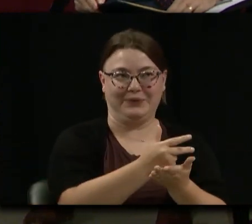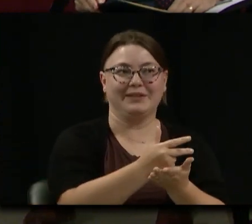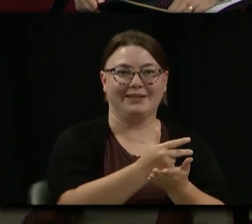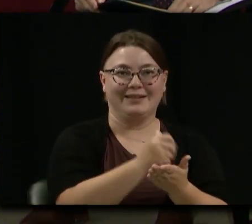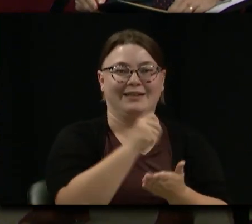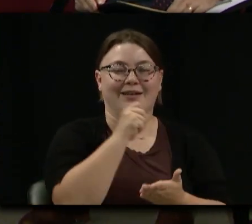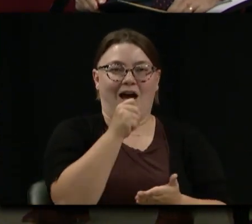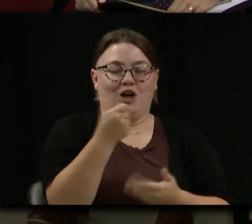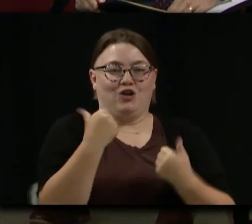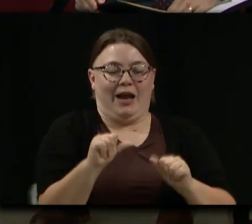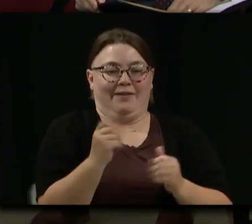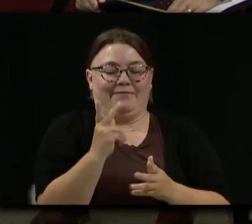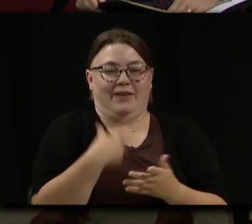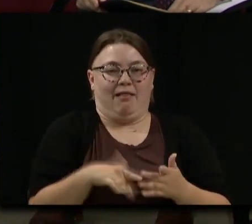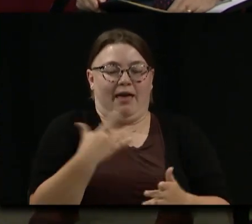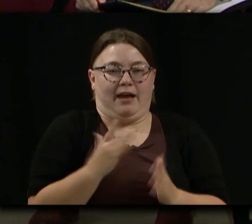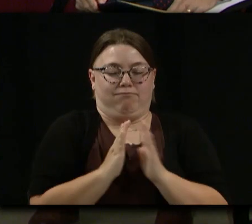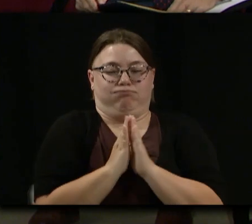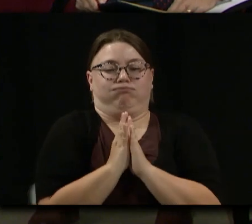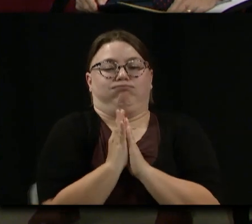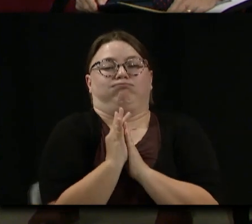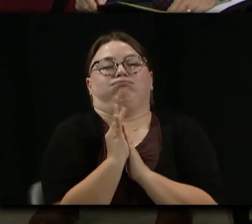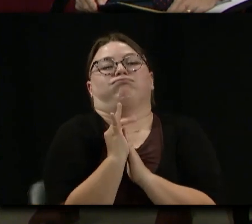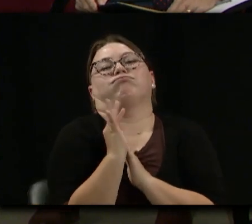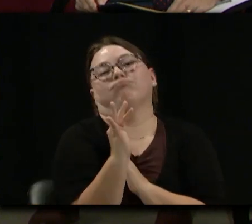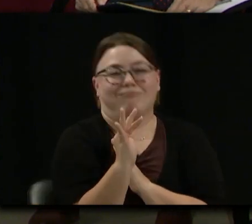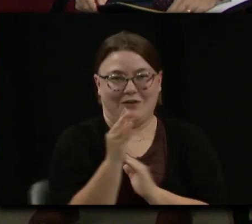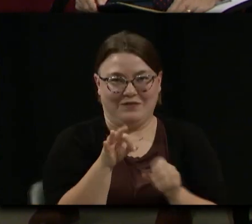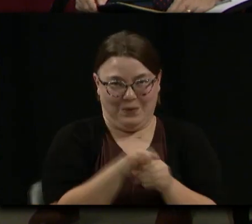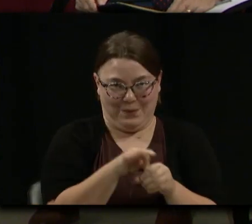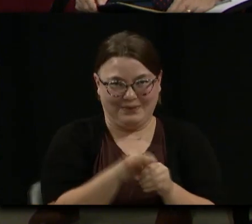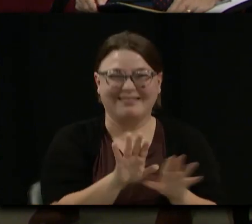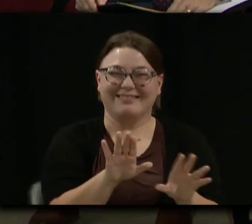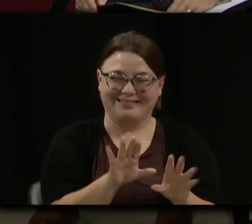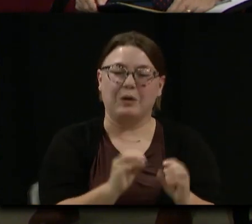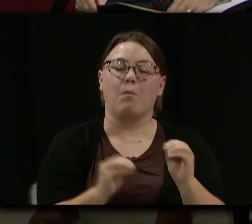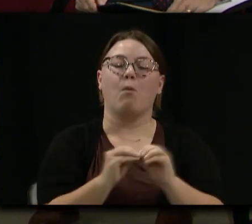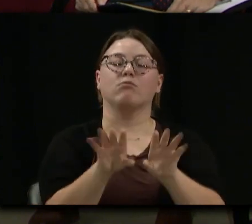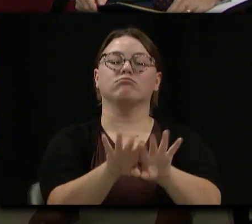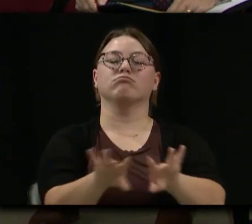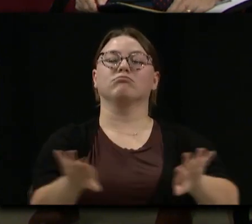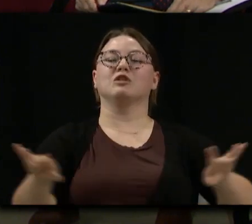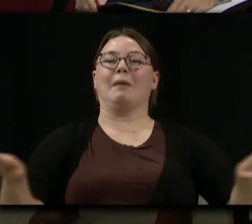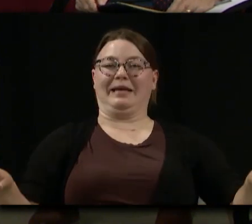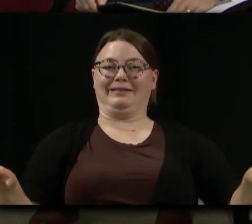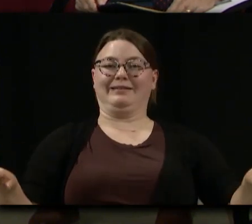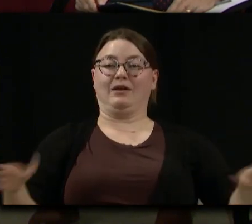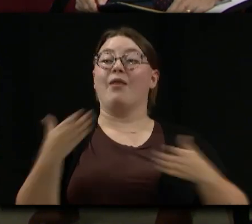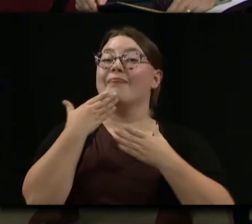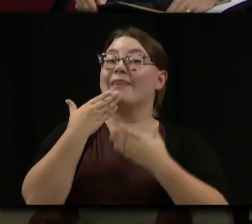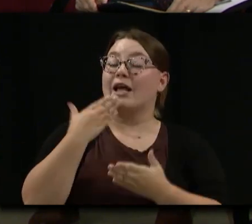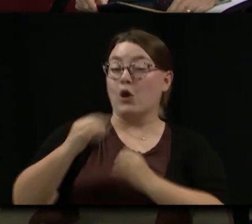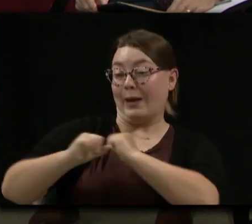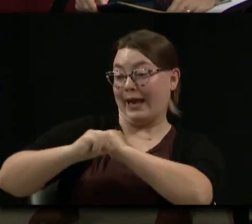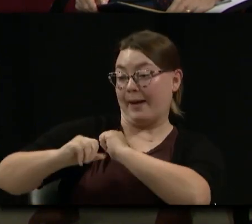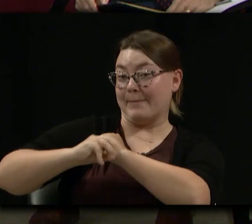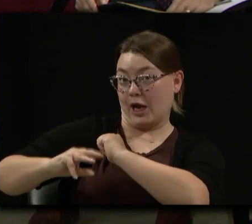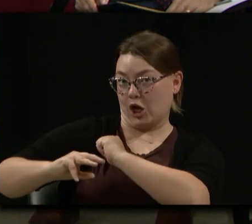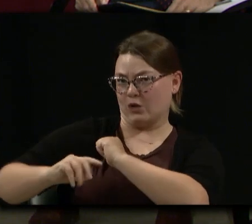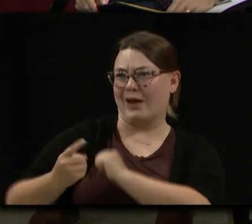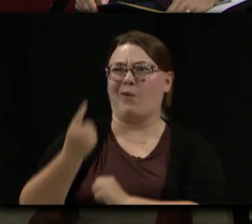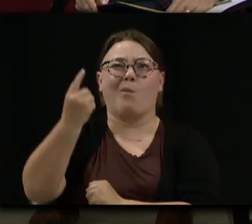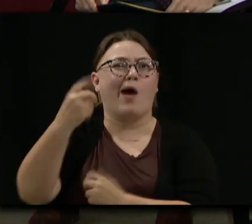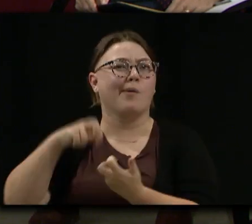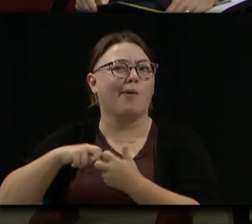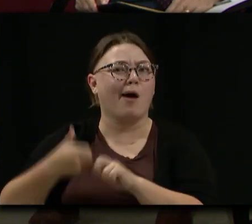get through. We got you much more space, and I got to thank the campaigners. We only had one incident,